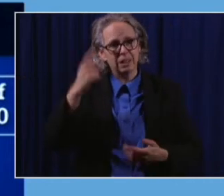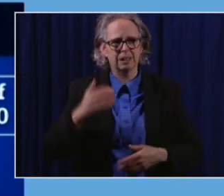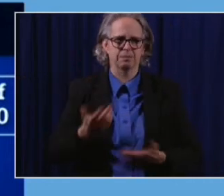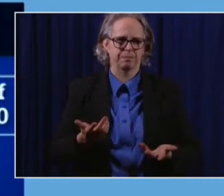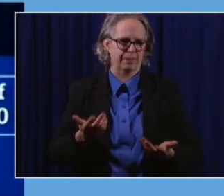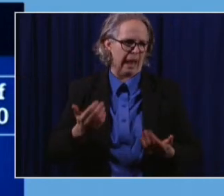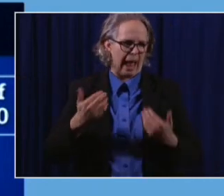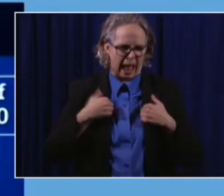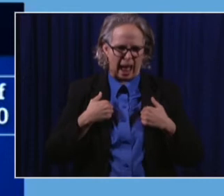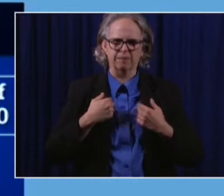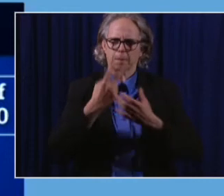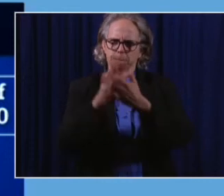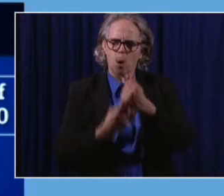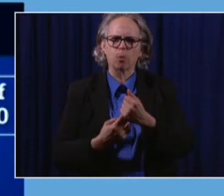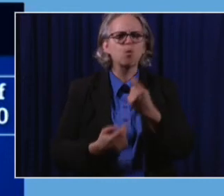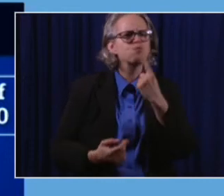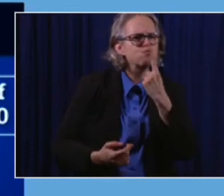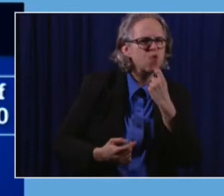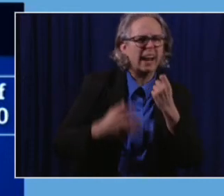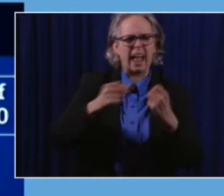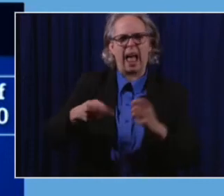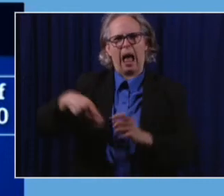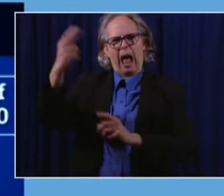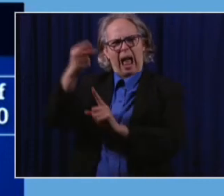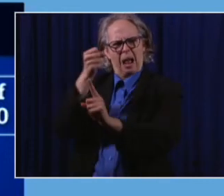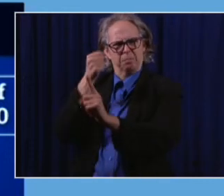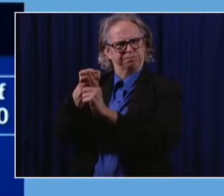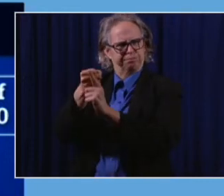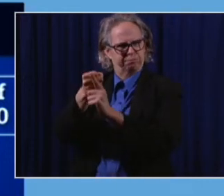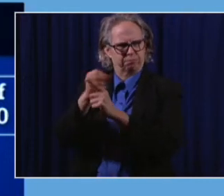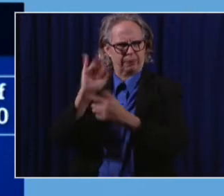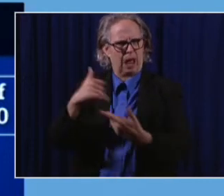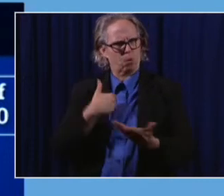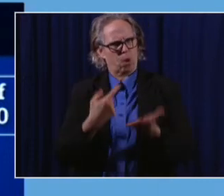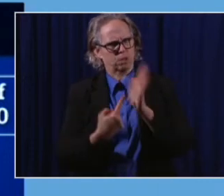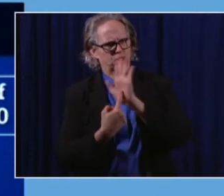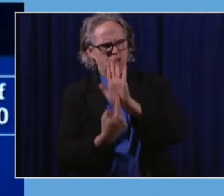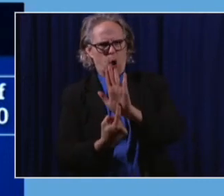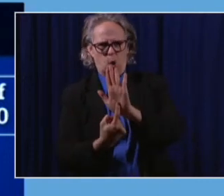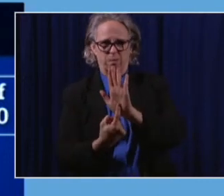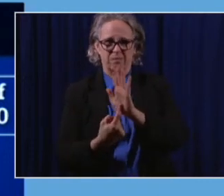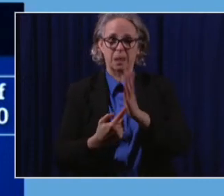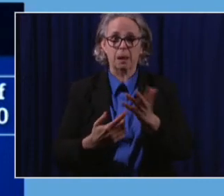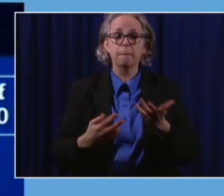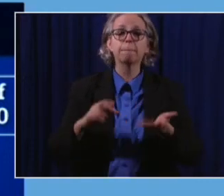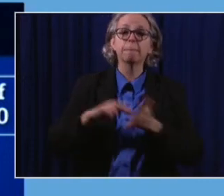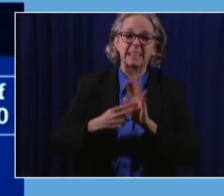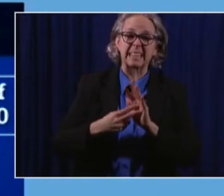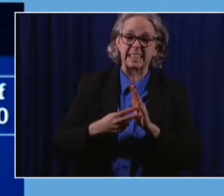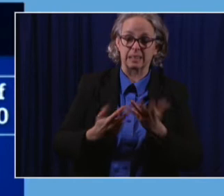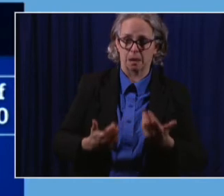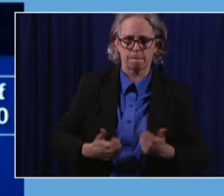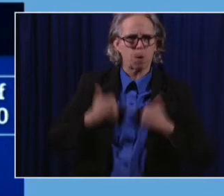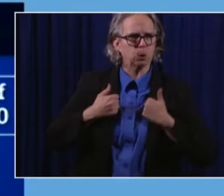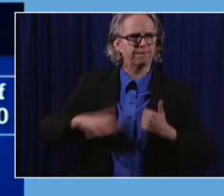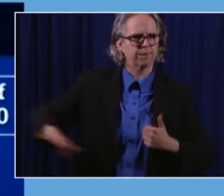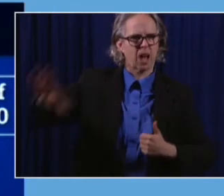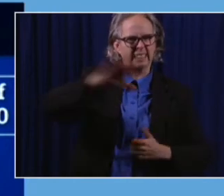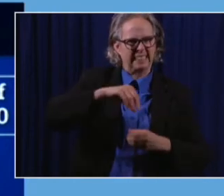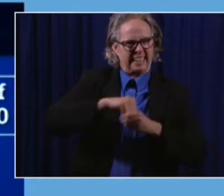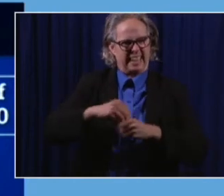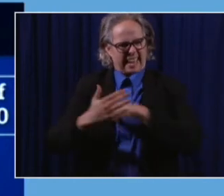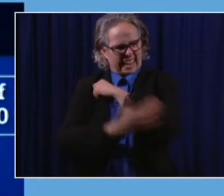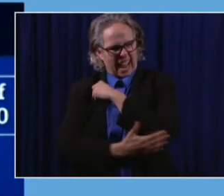them. And again, it shows that most of us, live in a high incident county or a